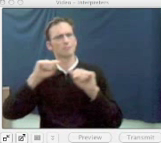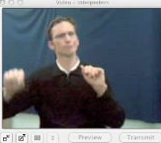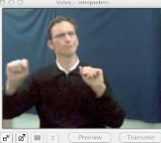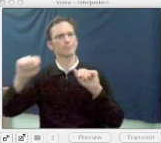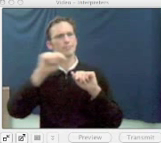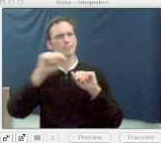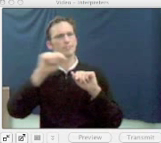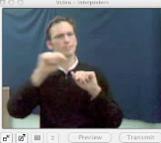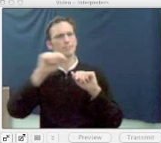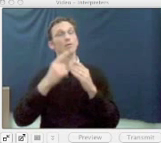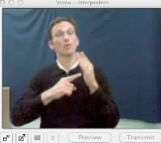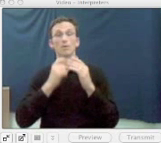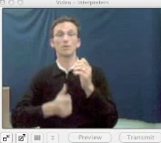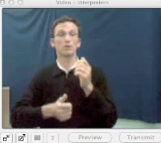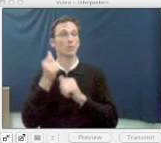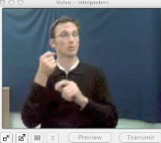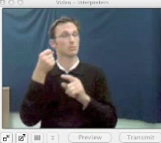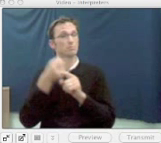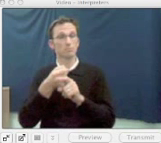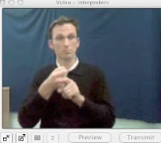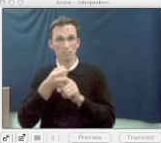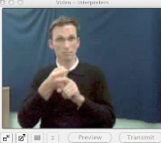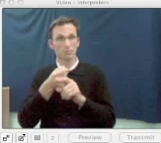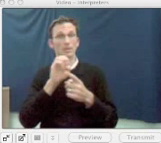have significant overlap are the